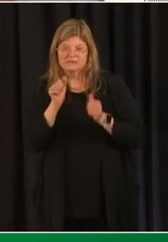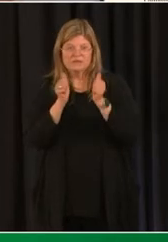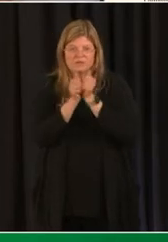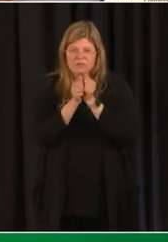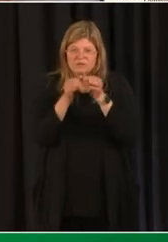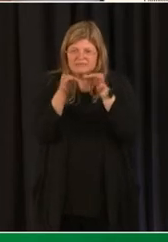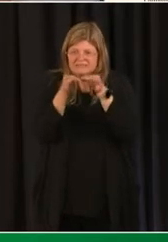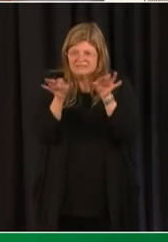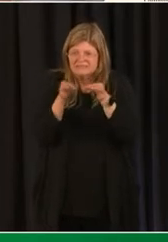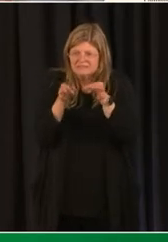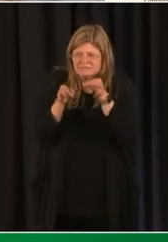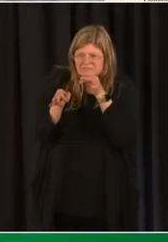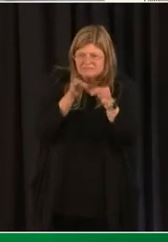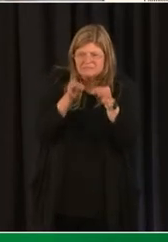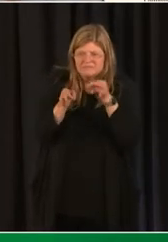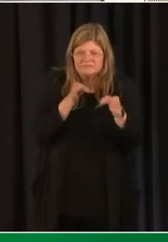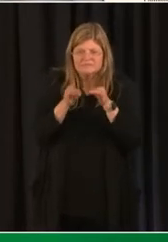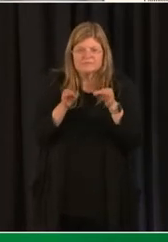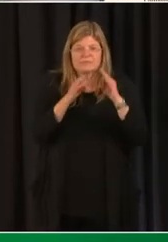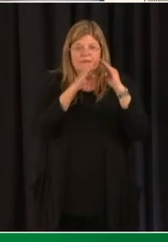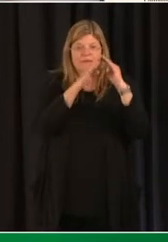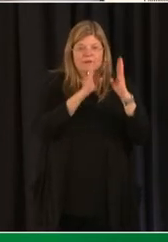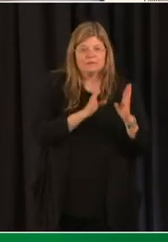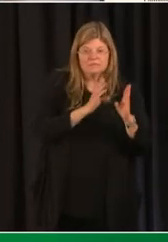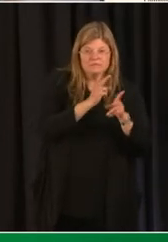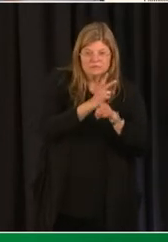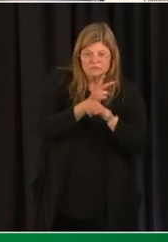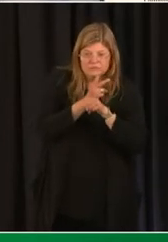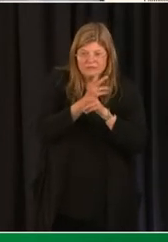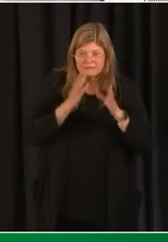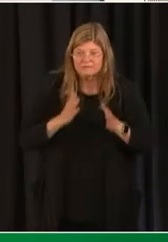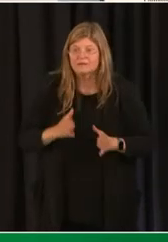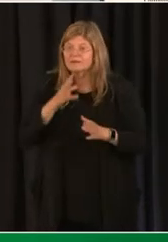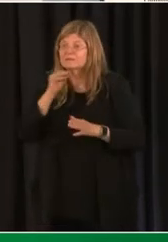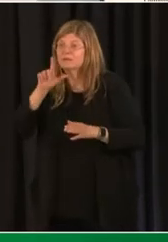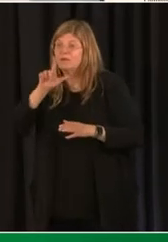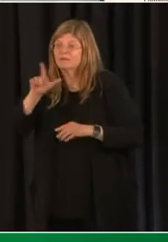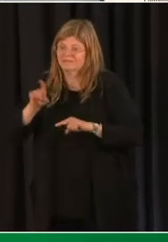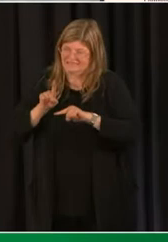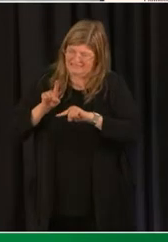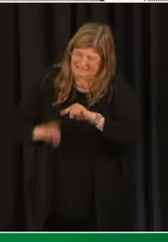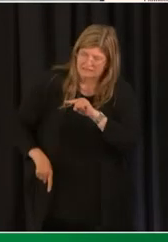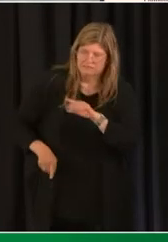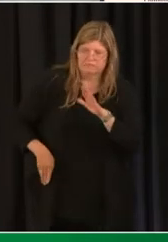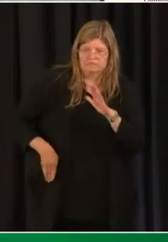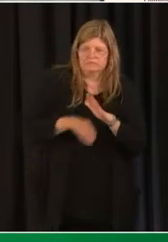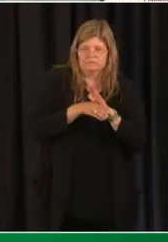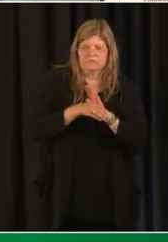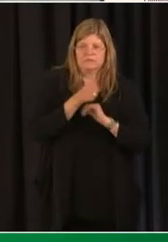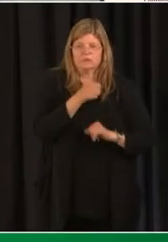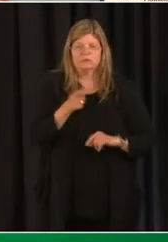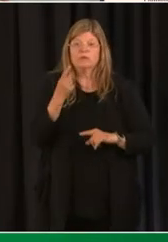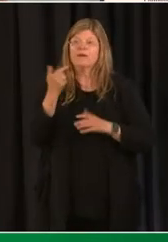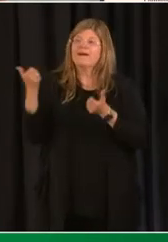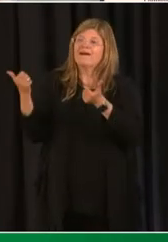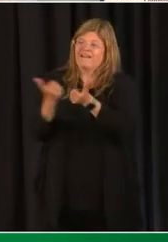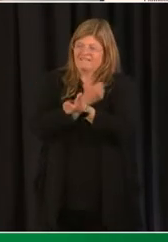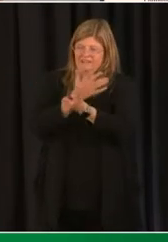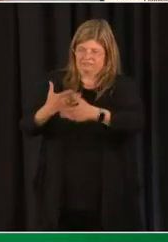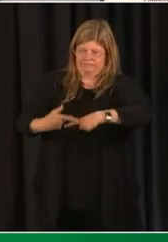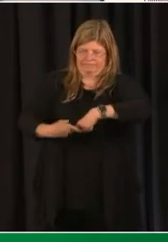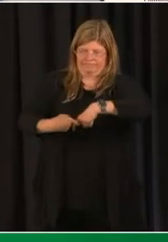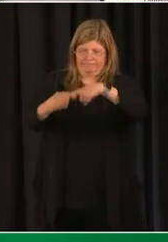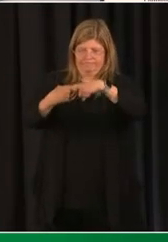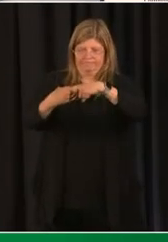evicting residents and non-residential tenants throughout the term of the